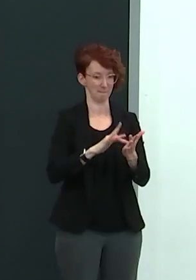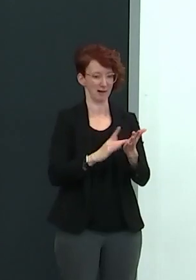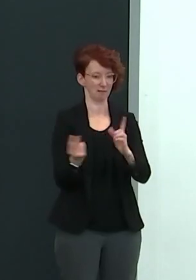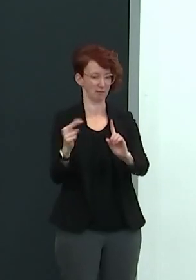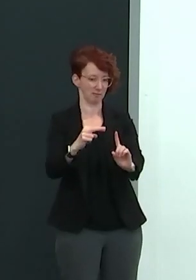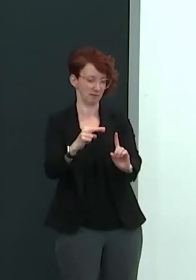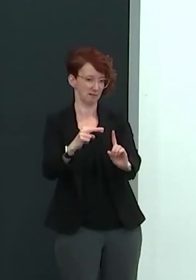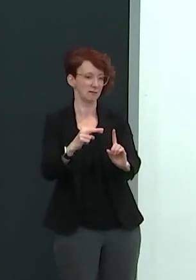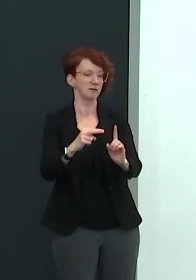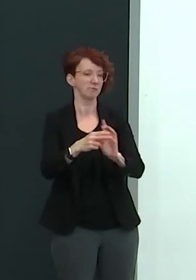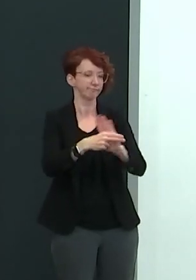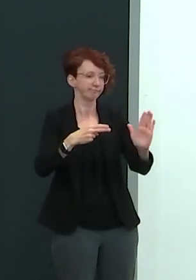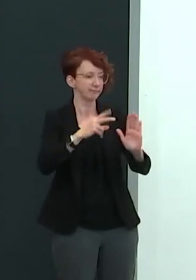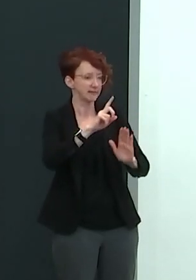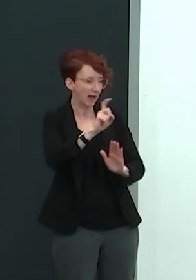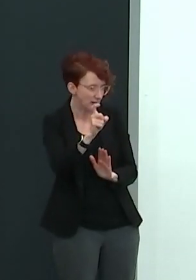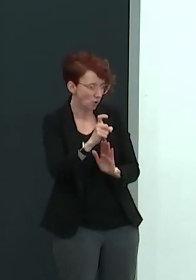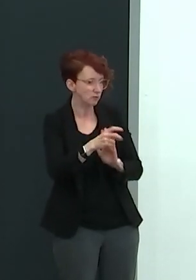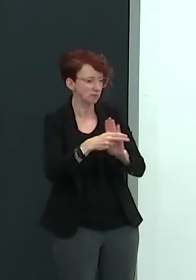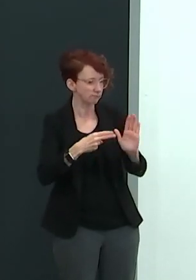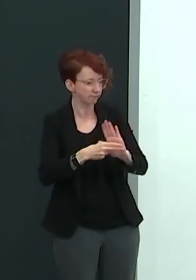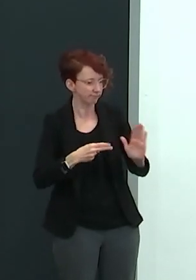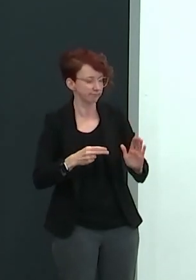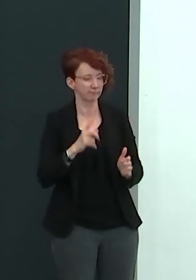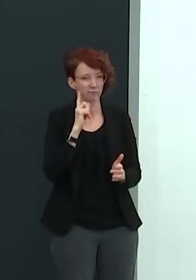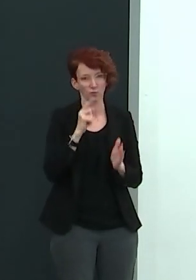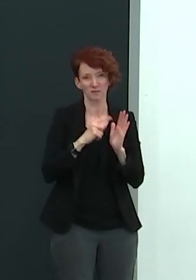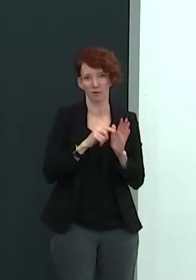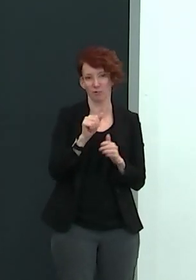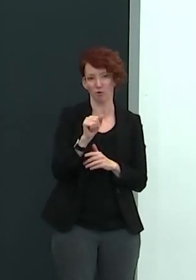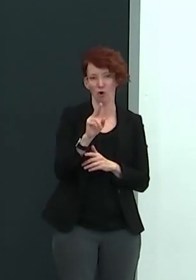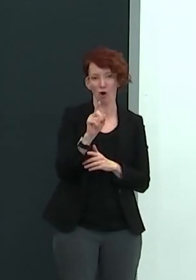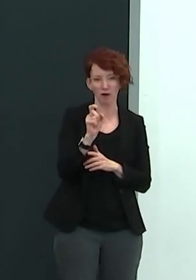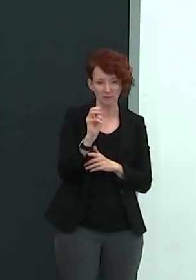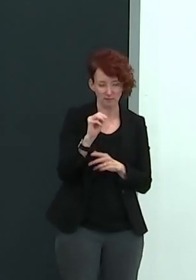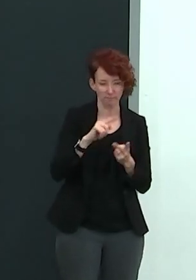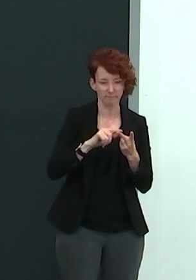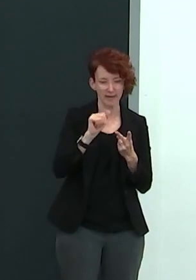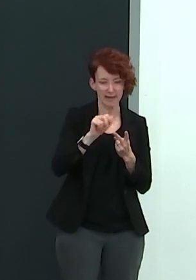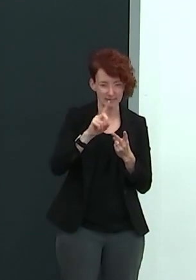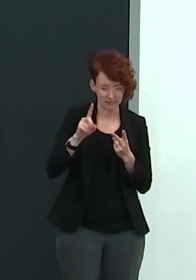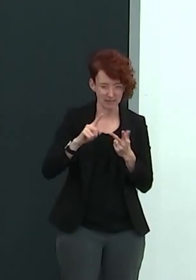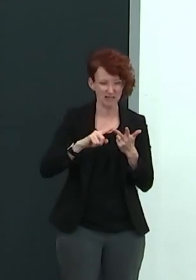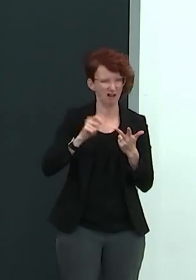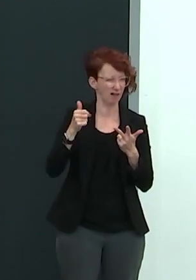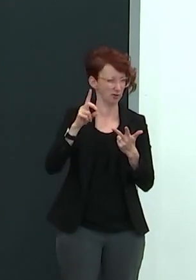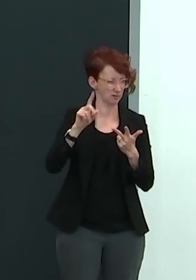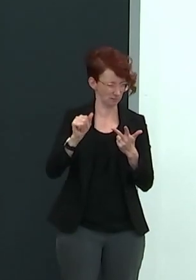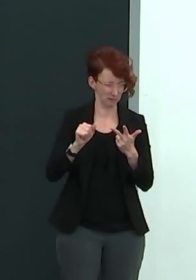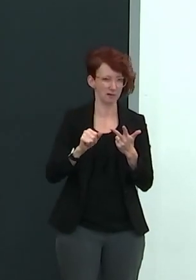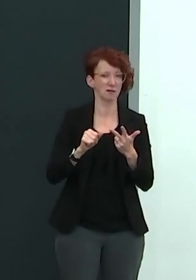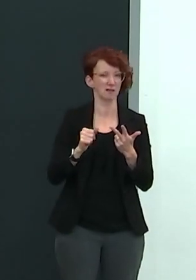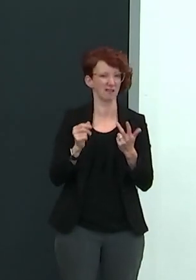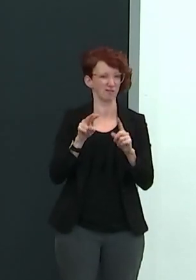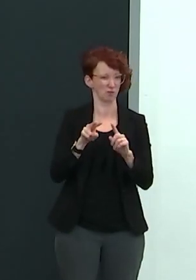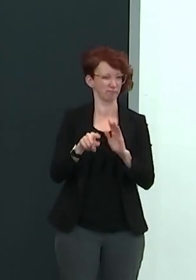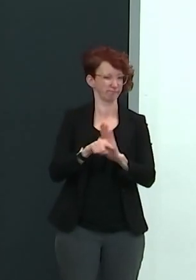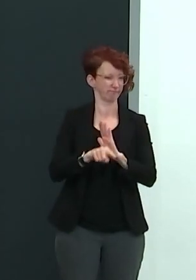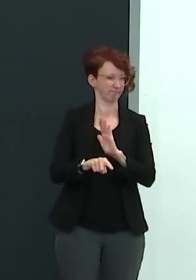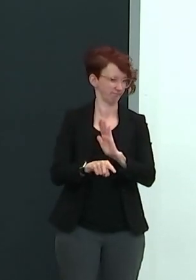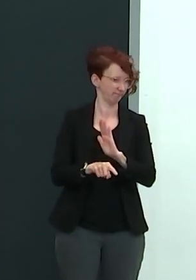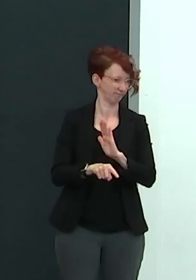diagnoses individuals such as those with autism, ADD, and disabilities, and view them as